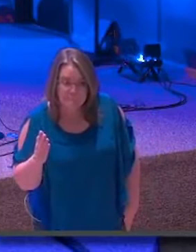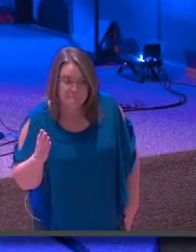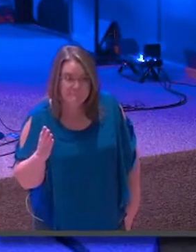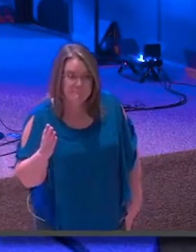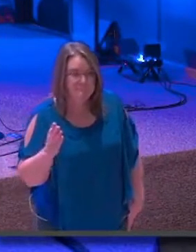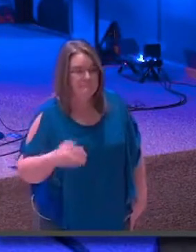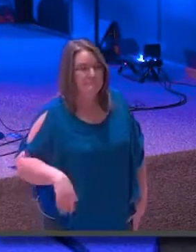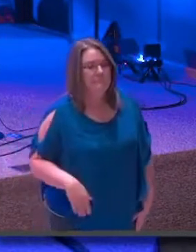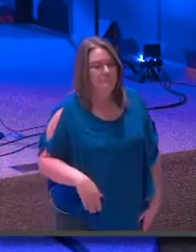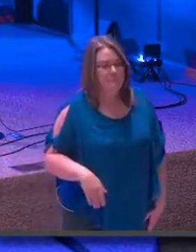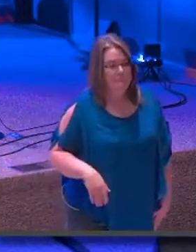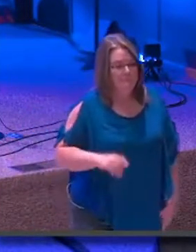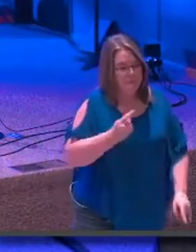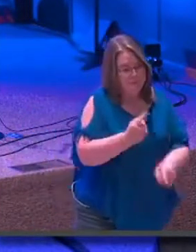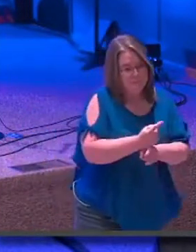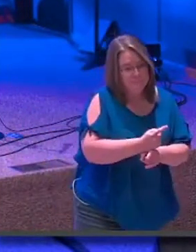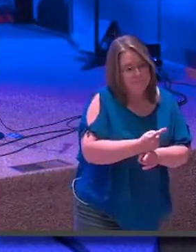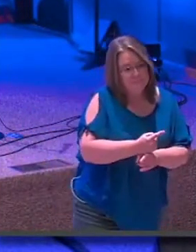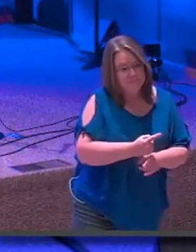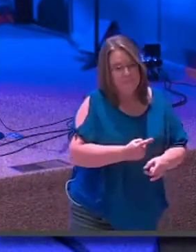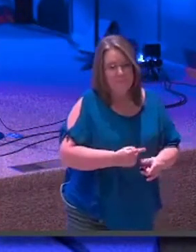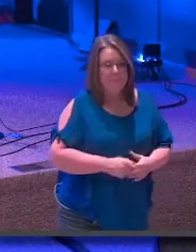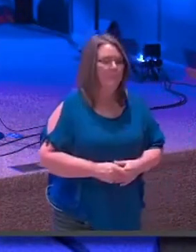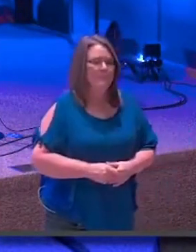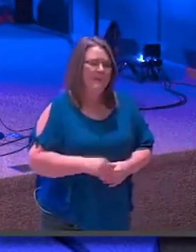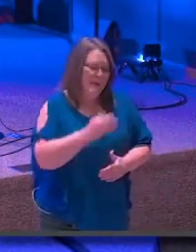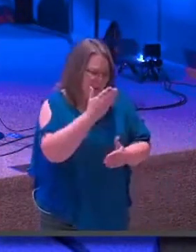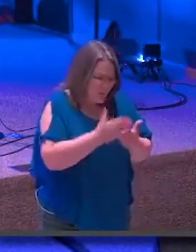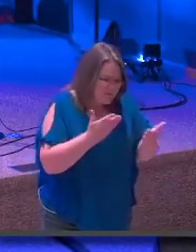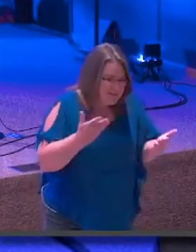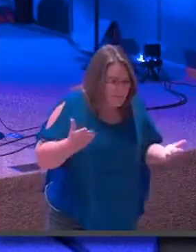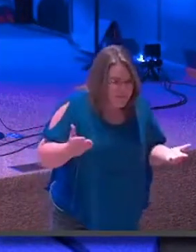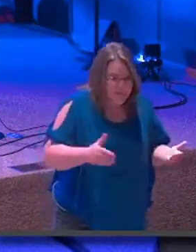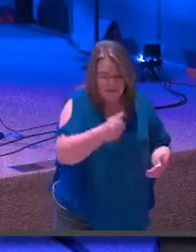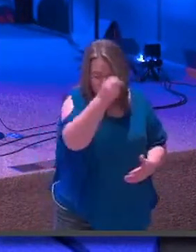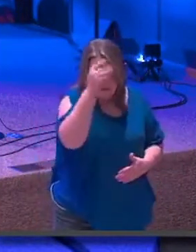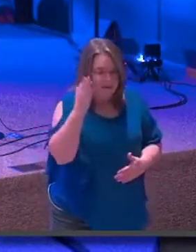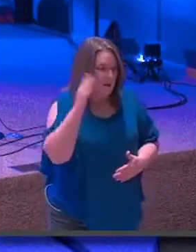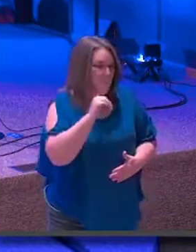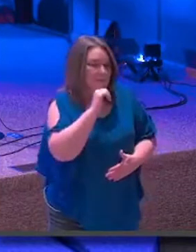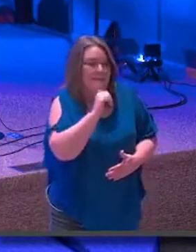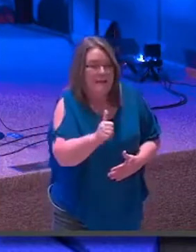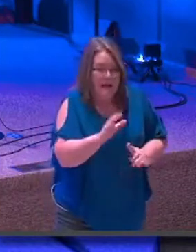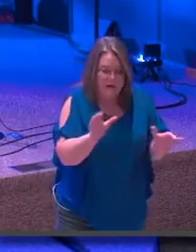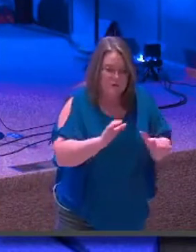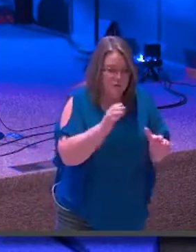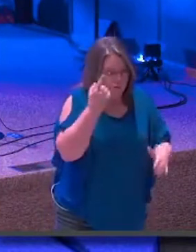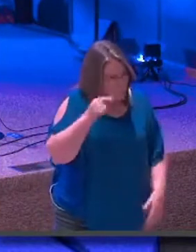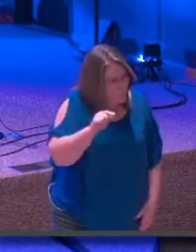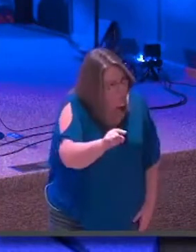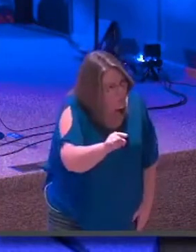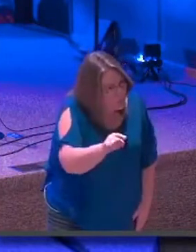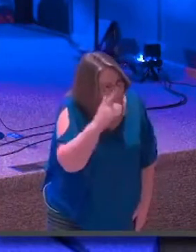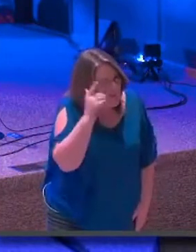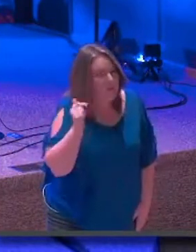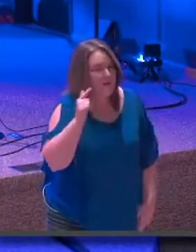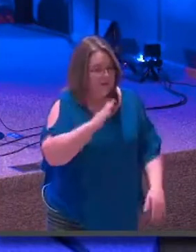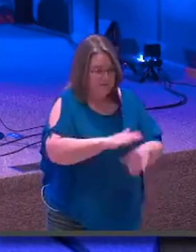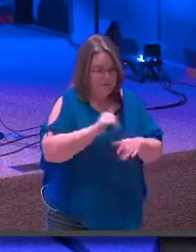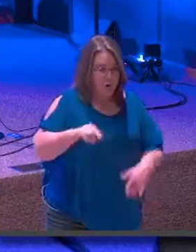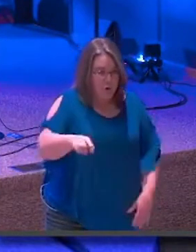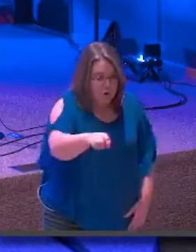was it? There are some things God will not do for you because He's called you